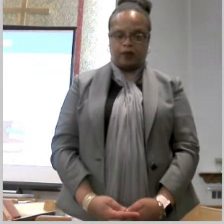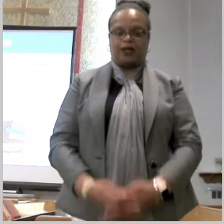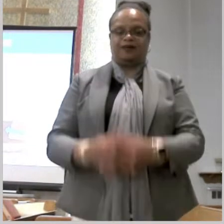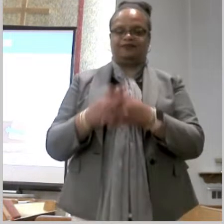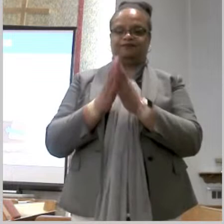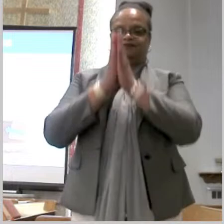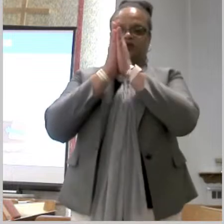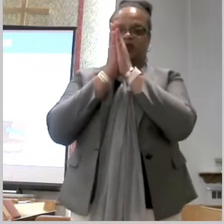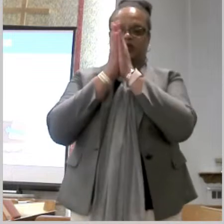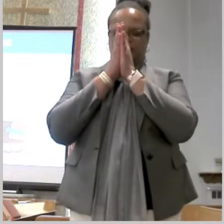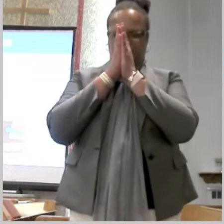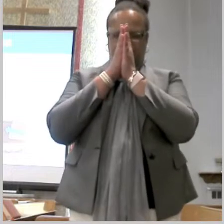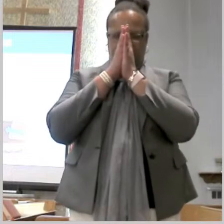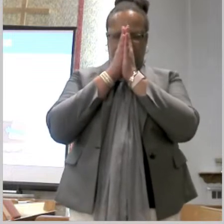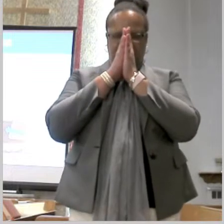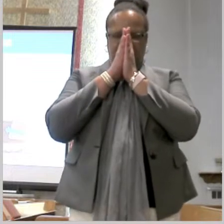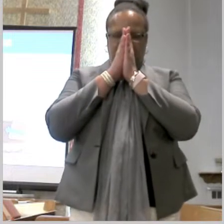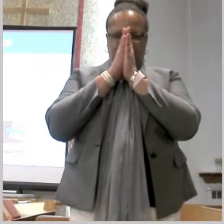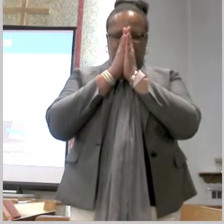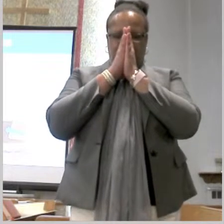Let us pray.